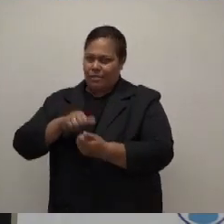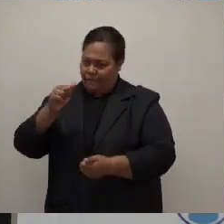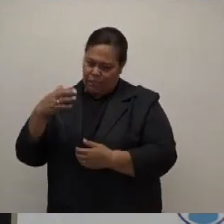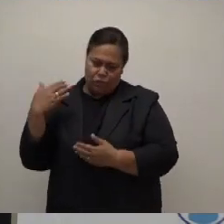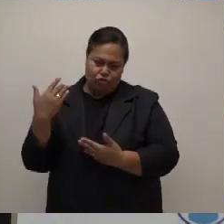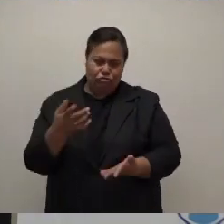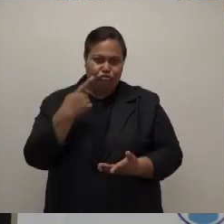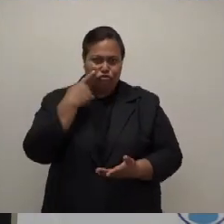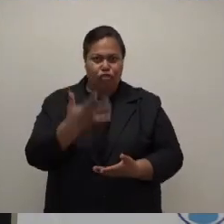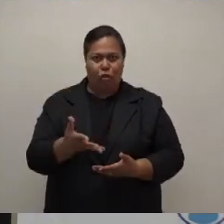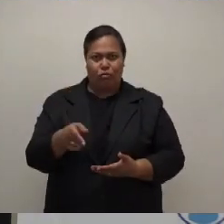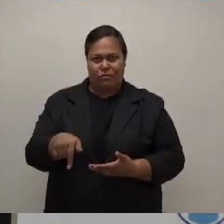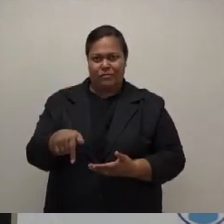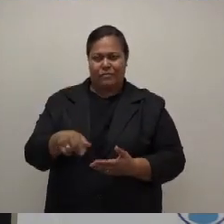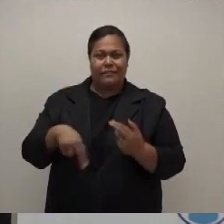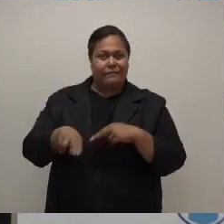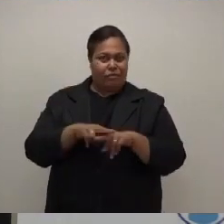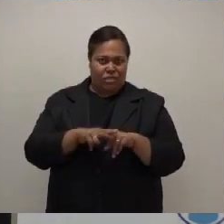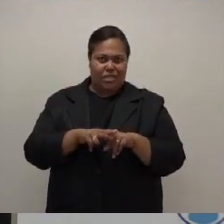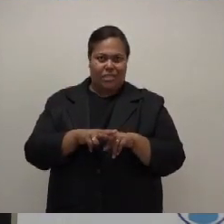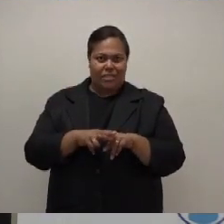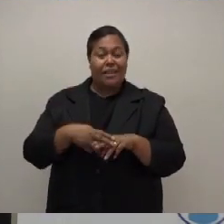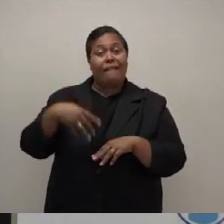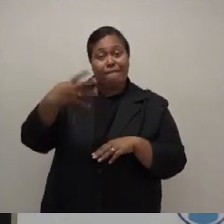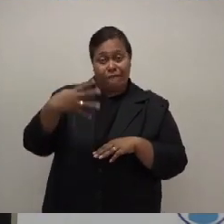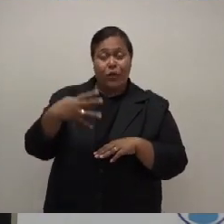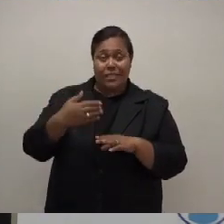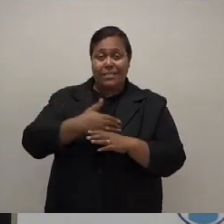Fiji, and spend 14 days in a government